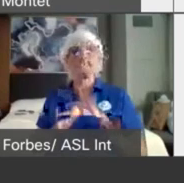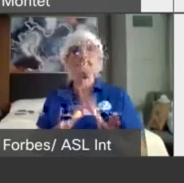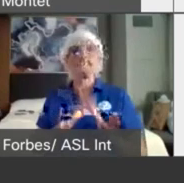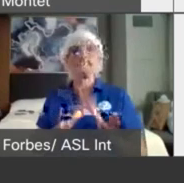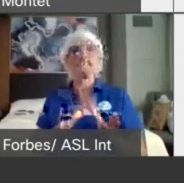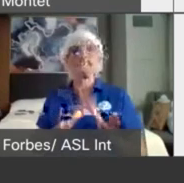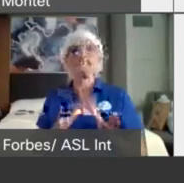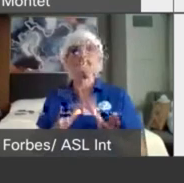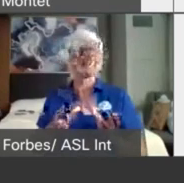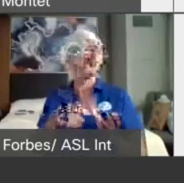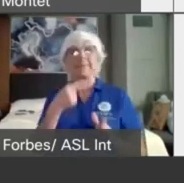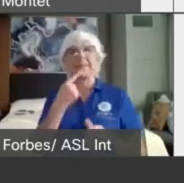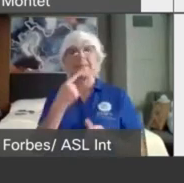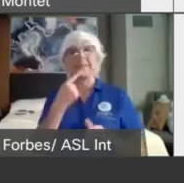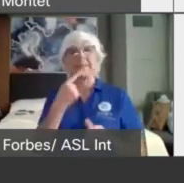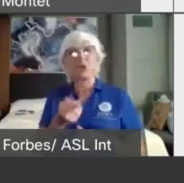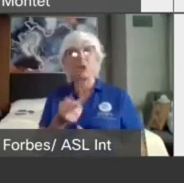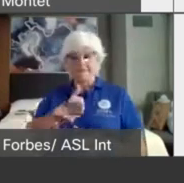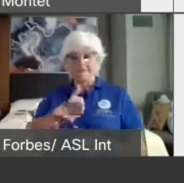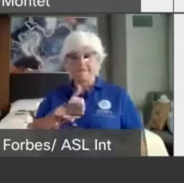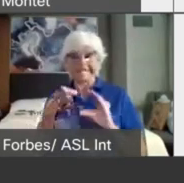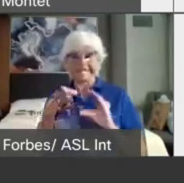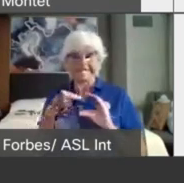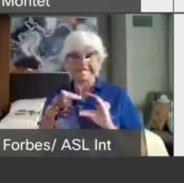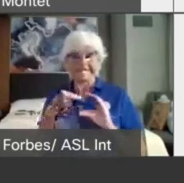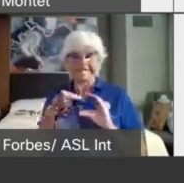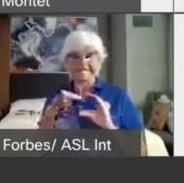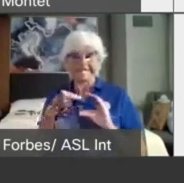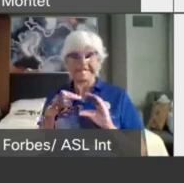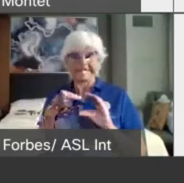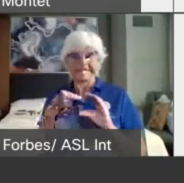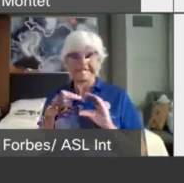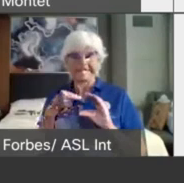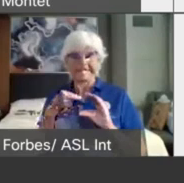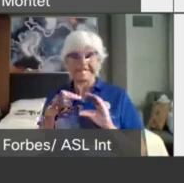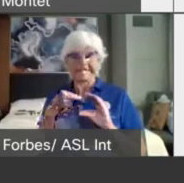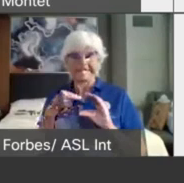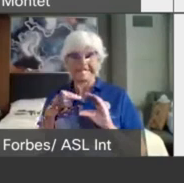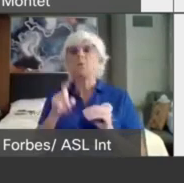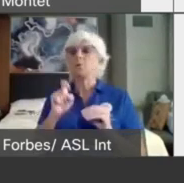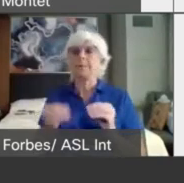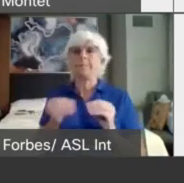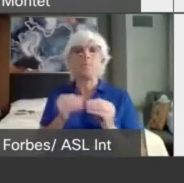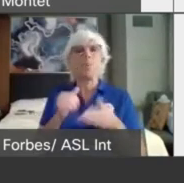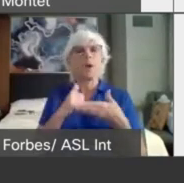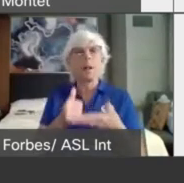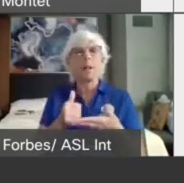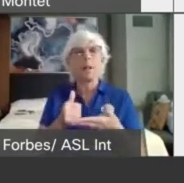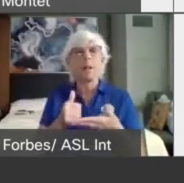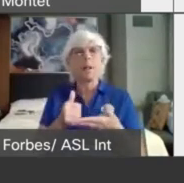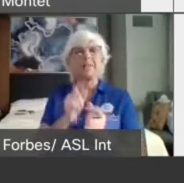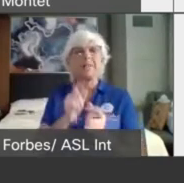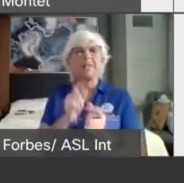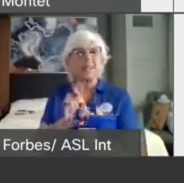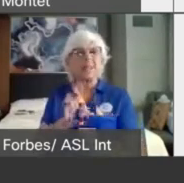here, Mayor. If people have additional questions or they need some additional assistance with specific case